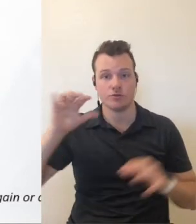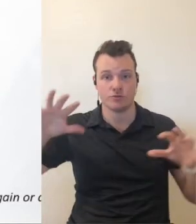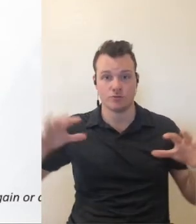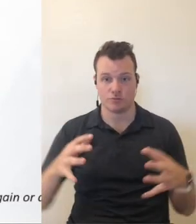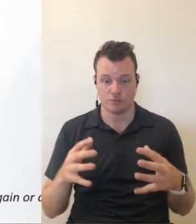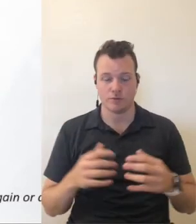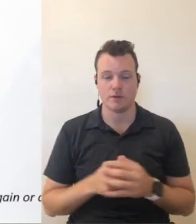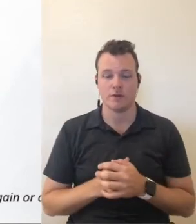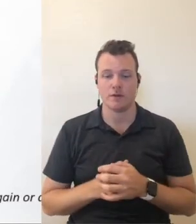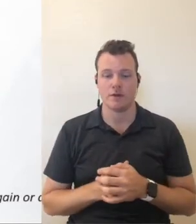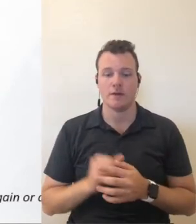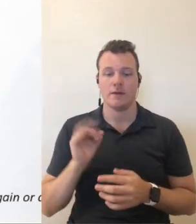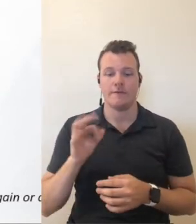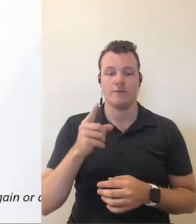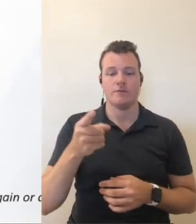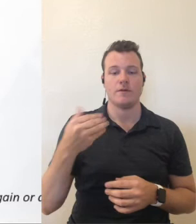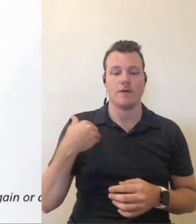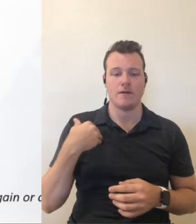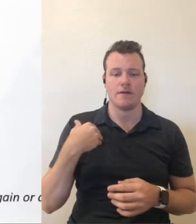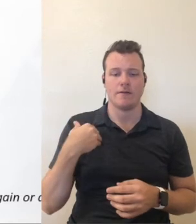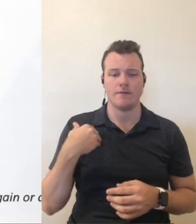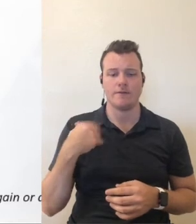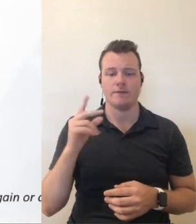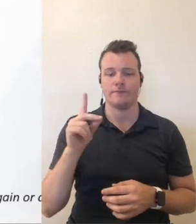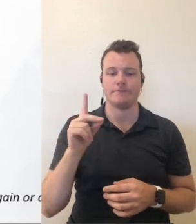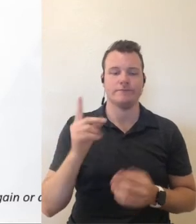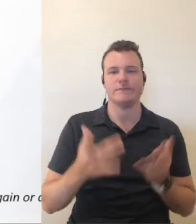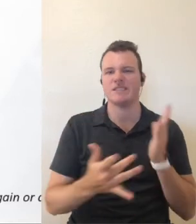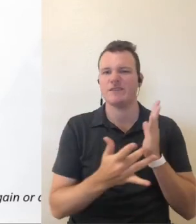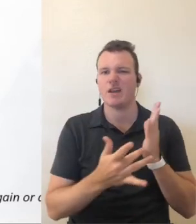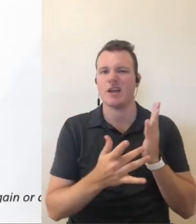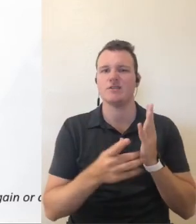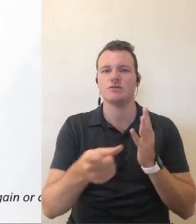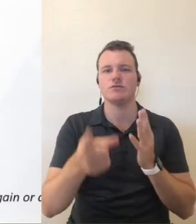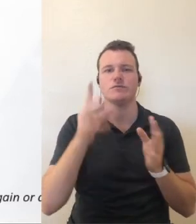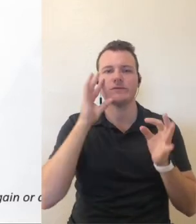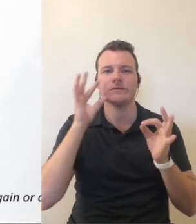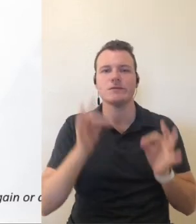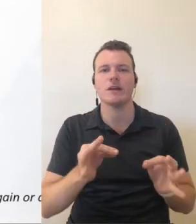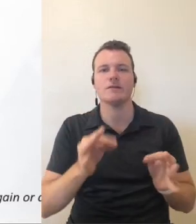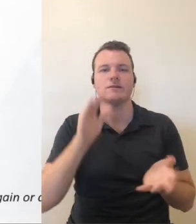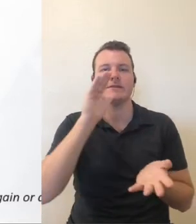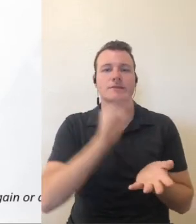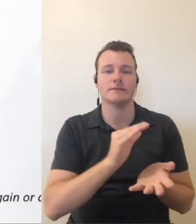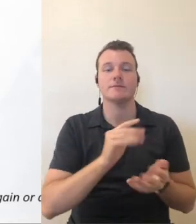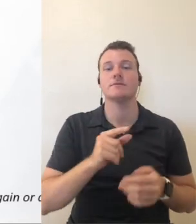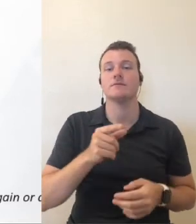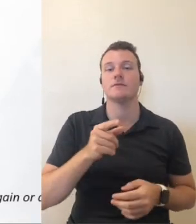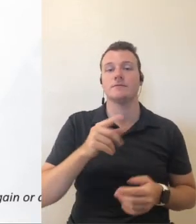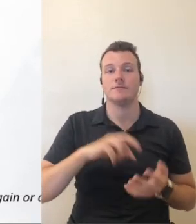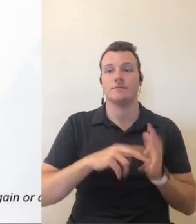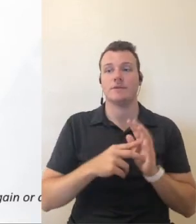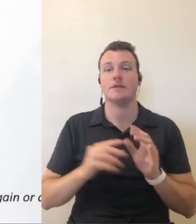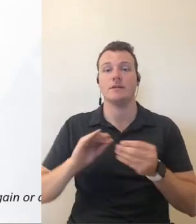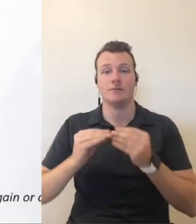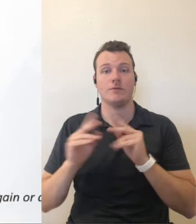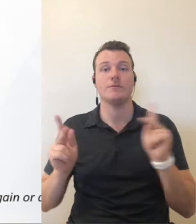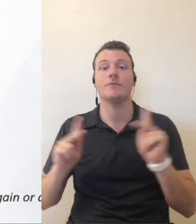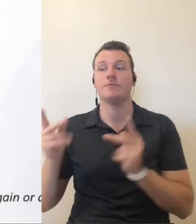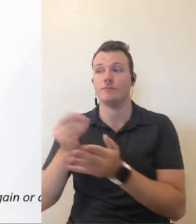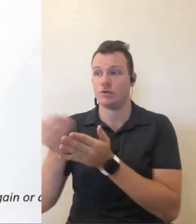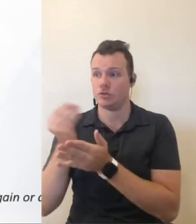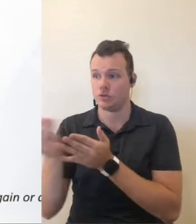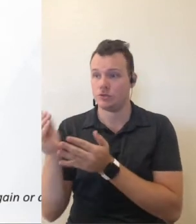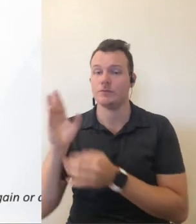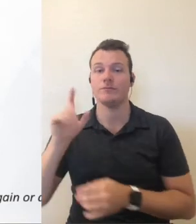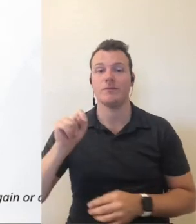have an economy line device and you decide to discount it, you may have the same number of individuals that are purchasing